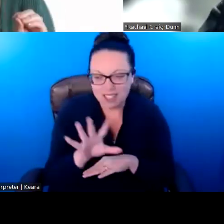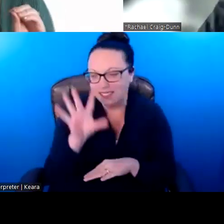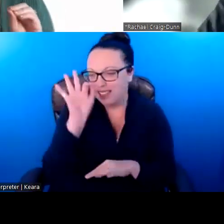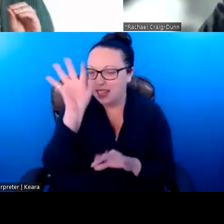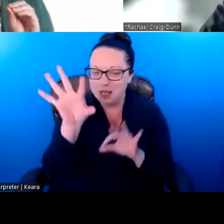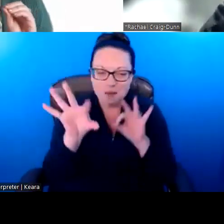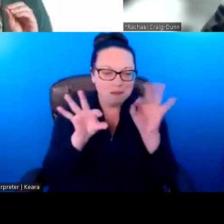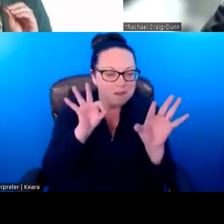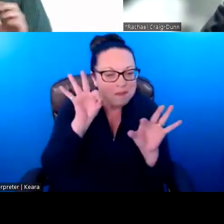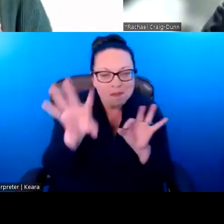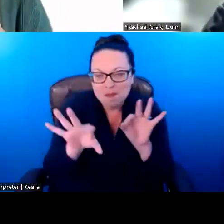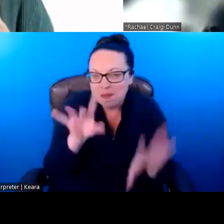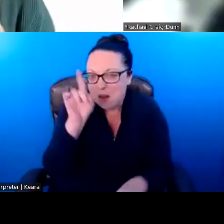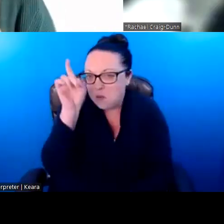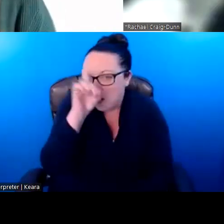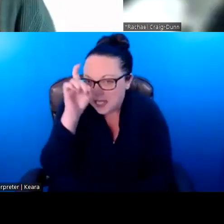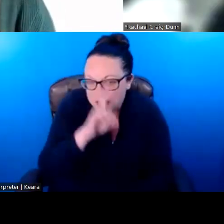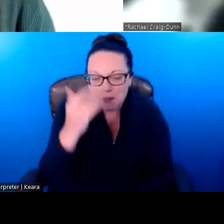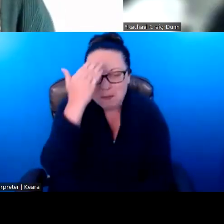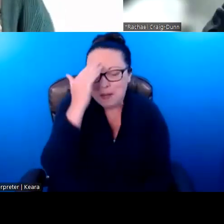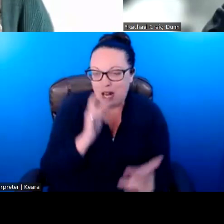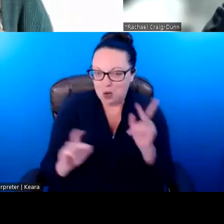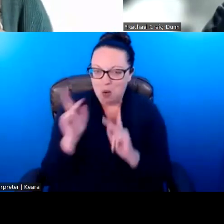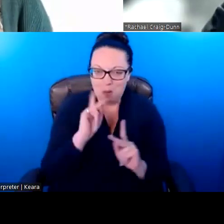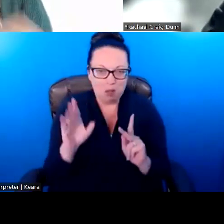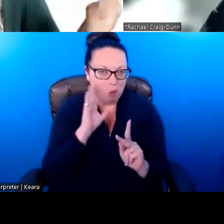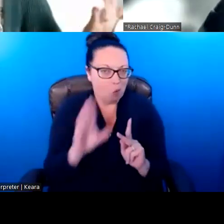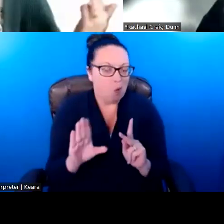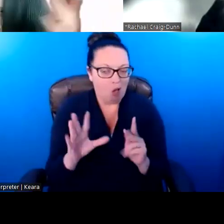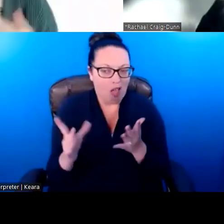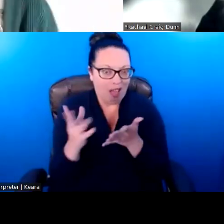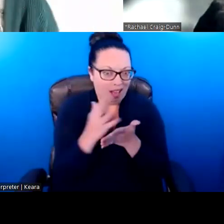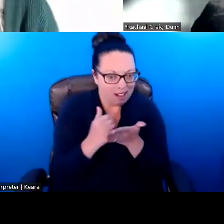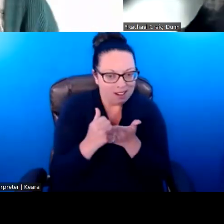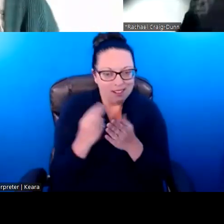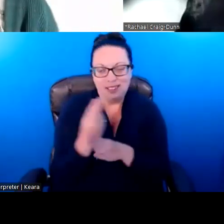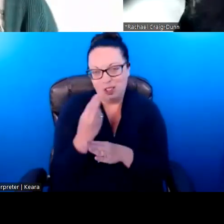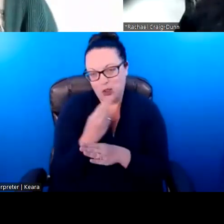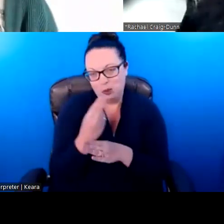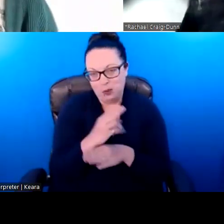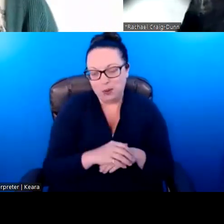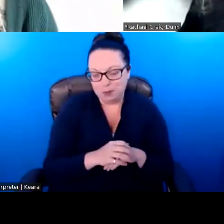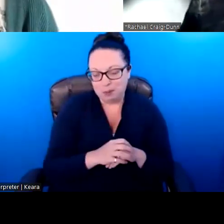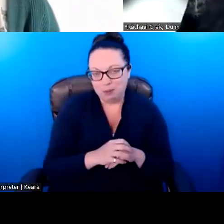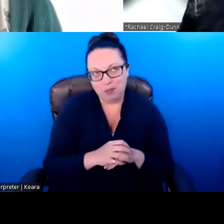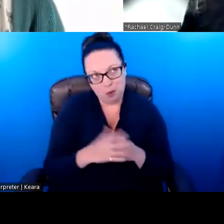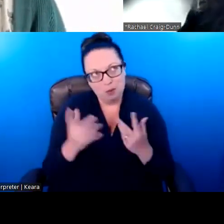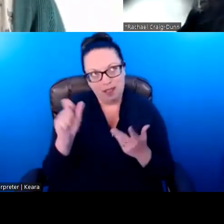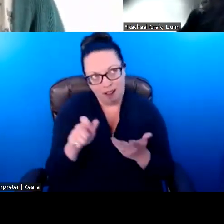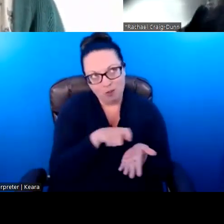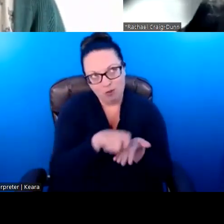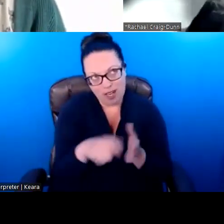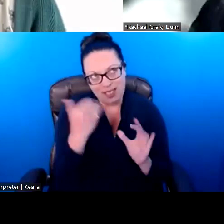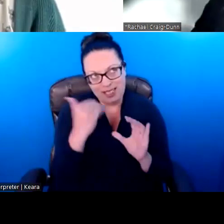of wisdom. I know people are going to take these away, and I wouldn't have thought, write an email after you have